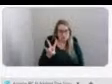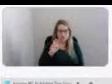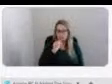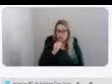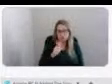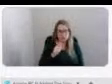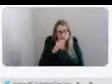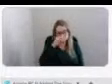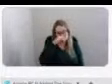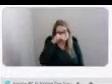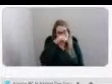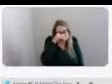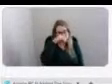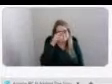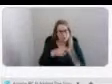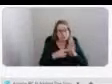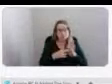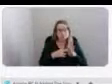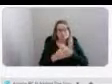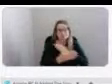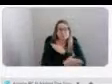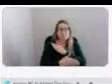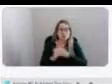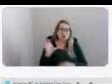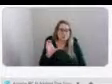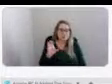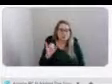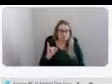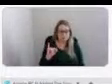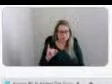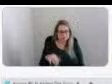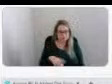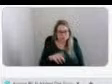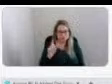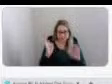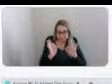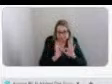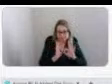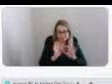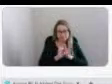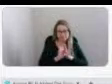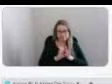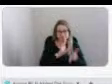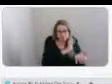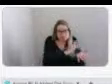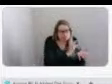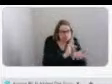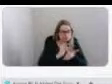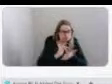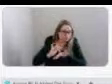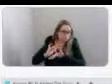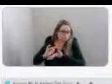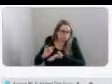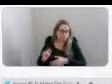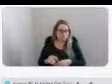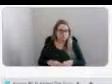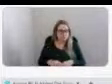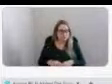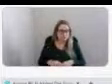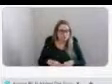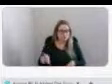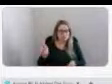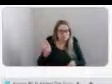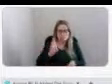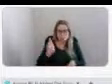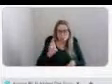accurately reflect communities of interest it's a perfect example of gerrymandering it packs republican